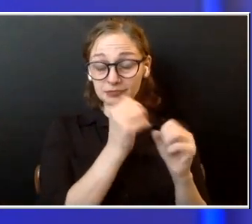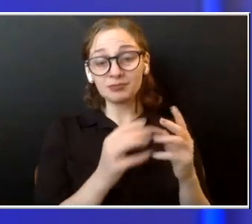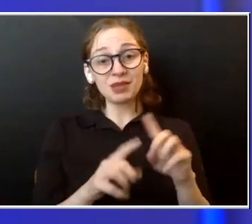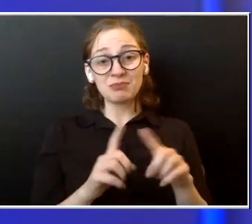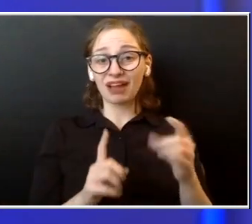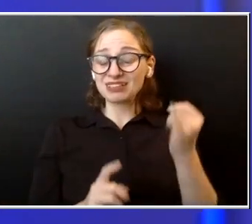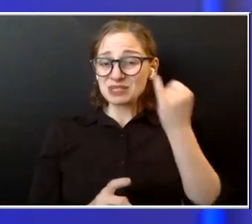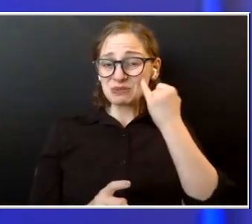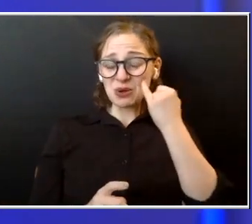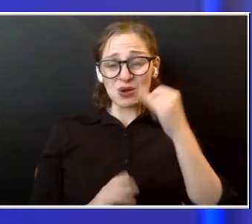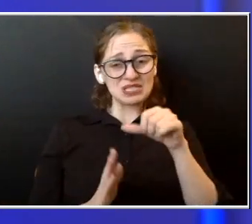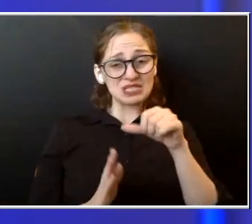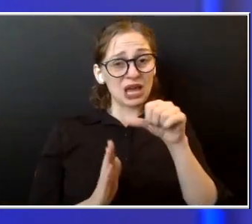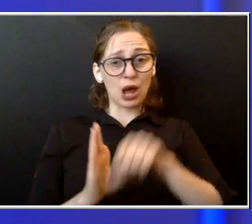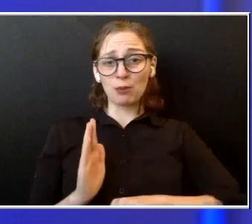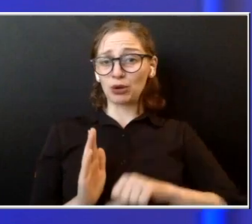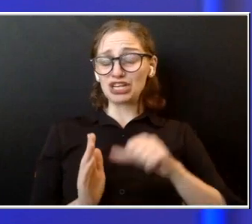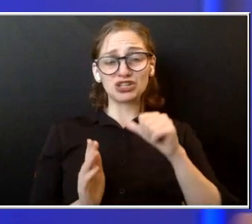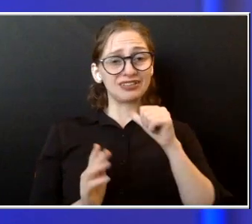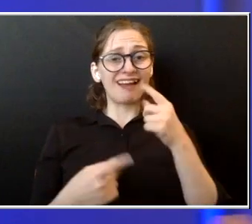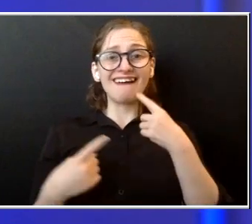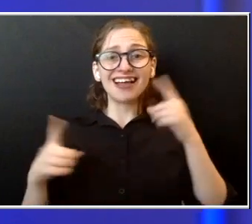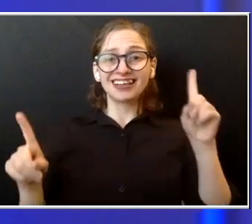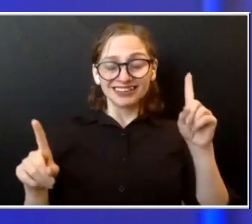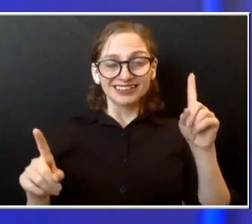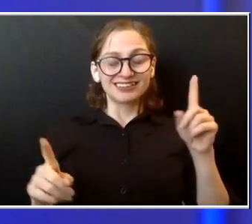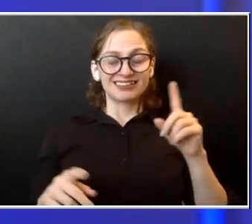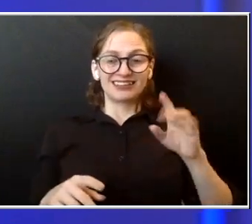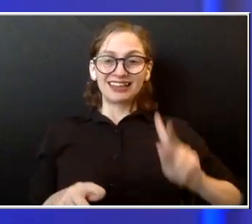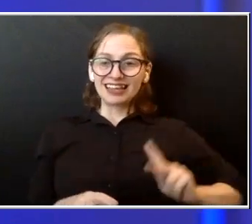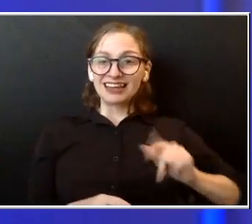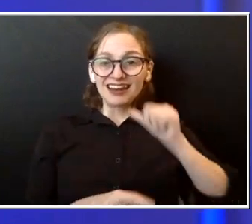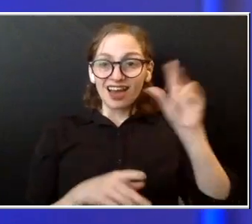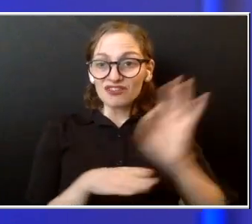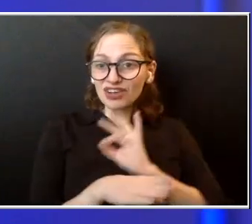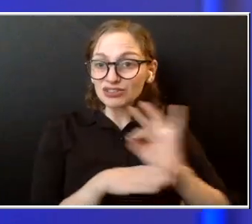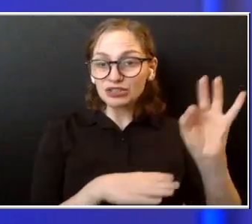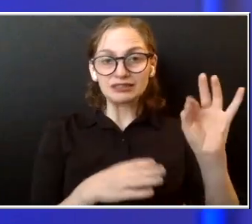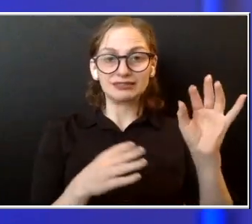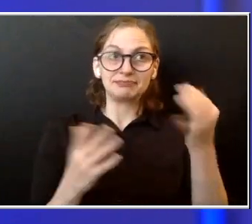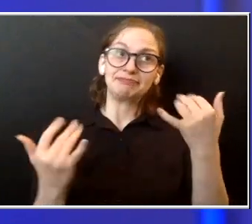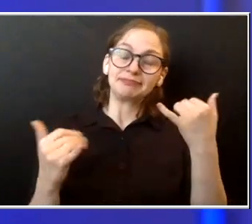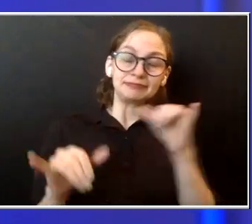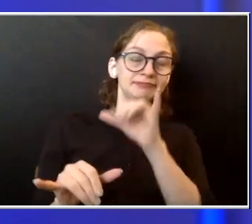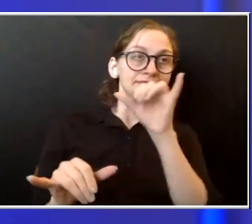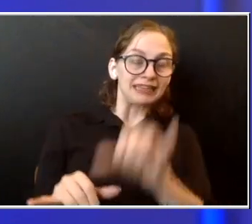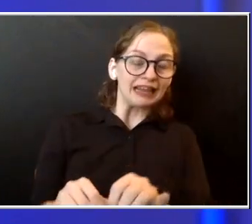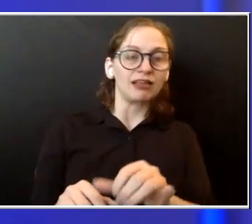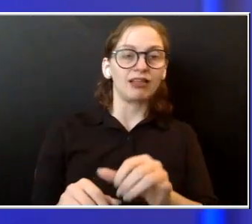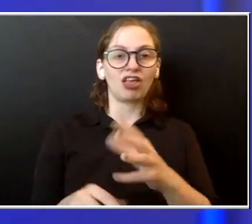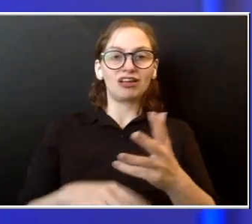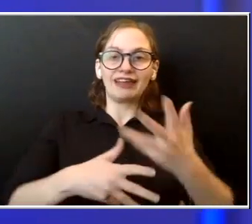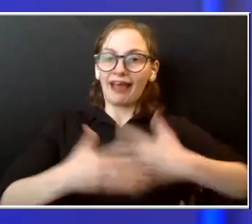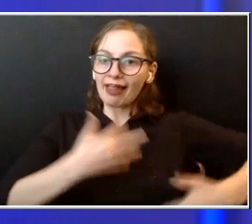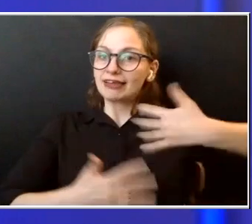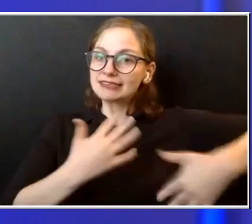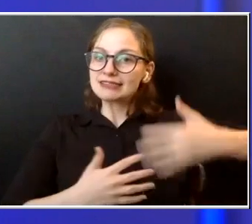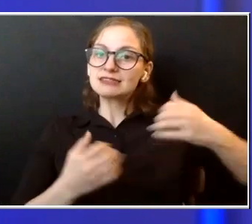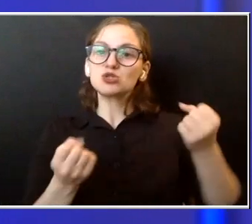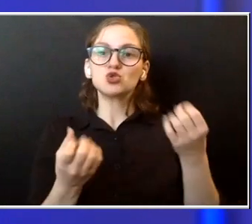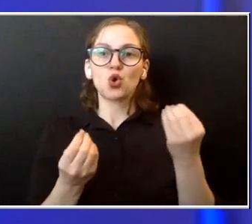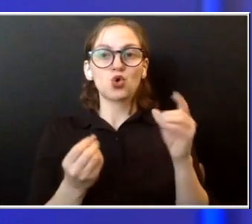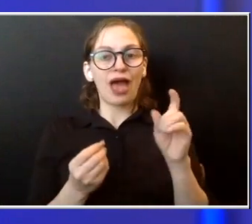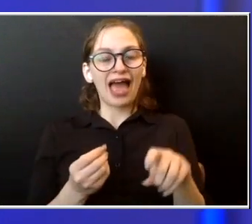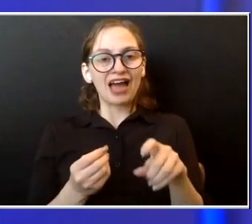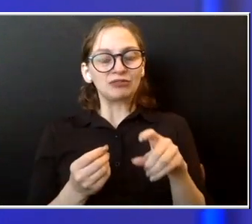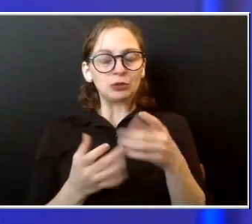a non-functioning kidney, and still be on dialysis. So you have to challenge your decision making on whether or not that's worth